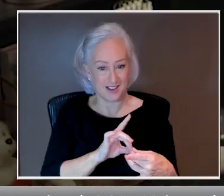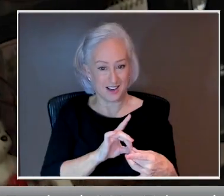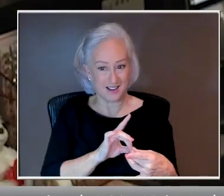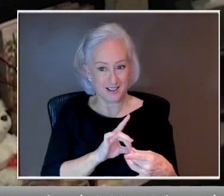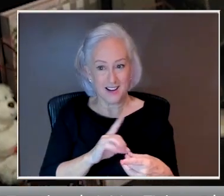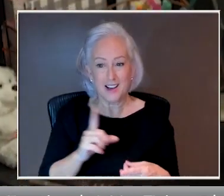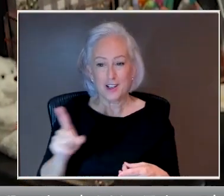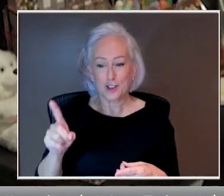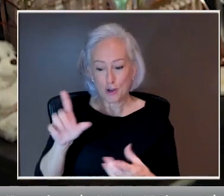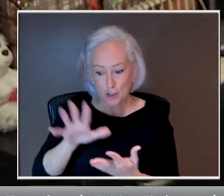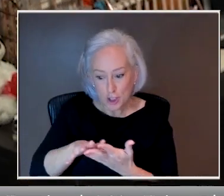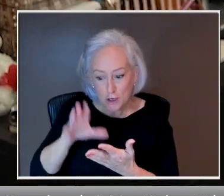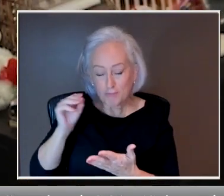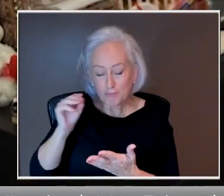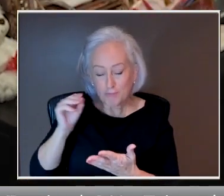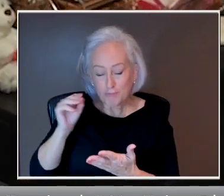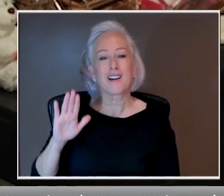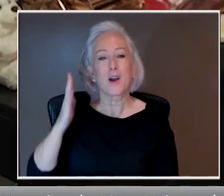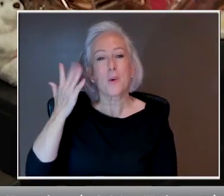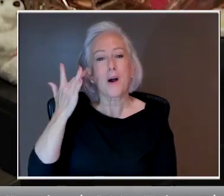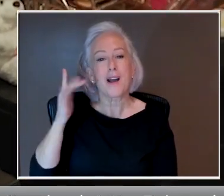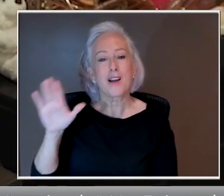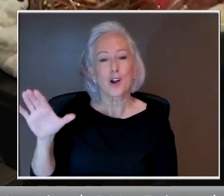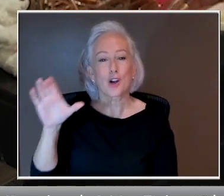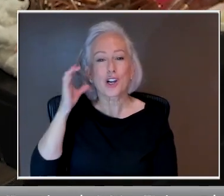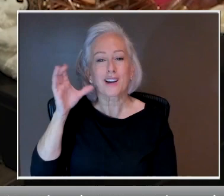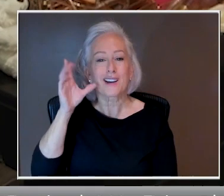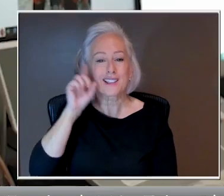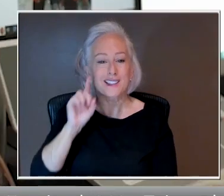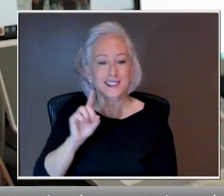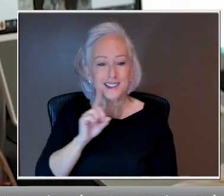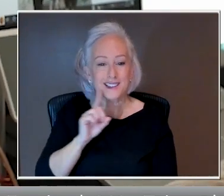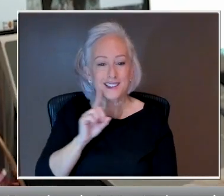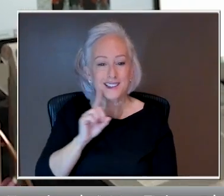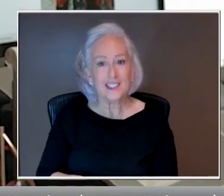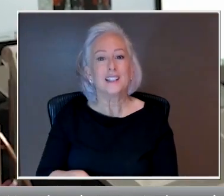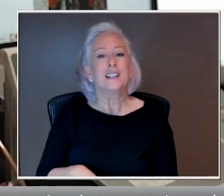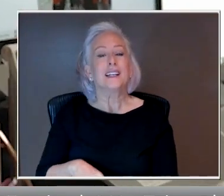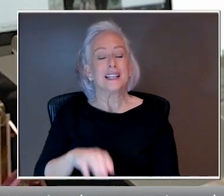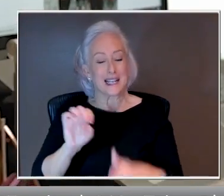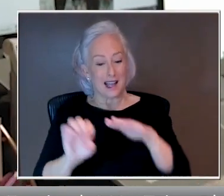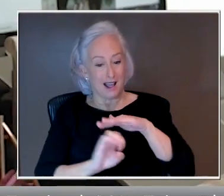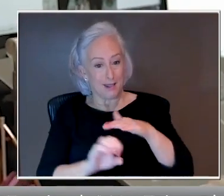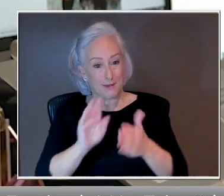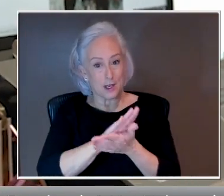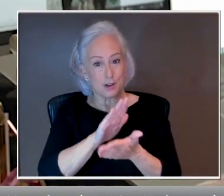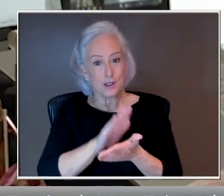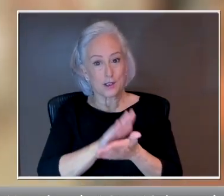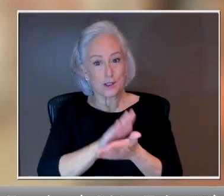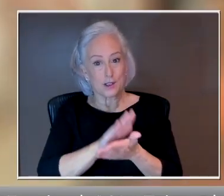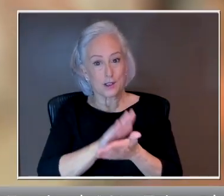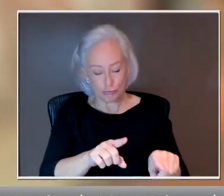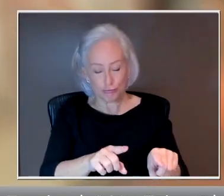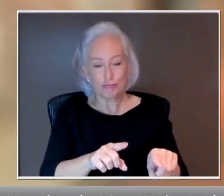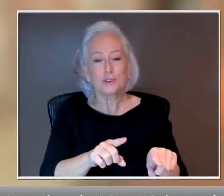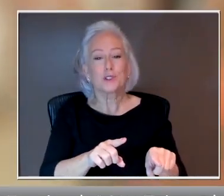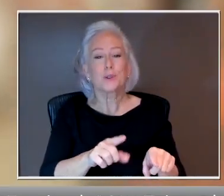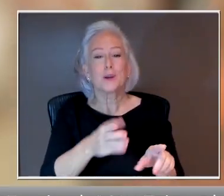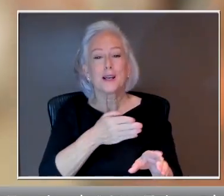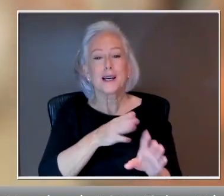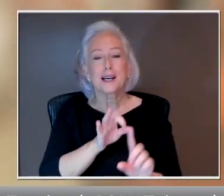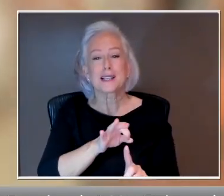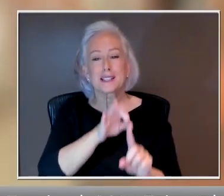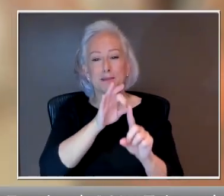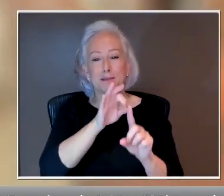in elementary school, Michelle was placed in a special education room after being diagnosed with dyslexia. It was there